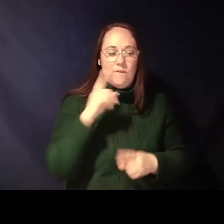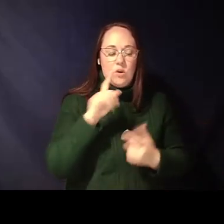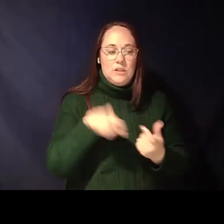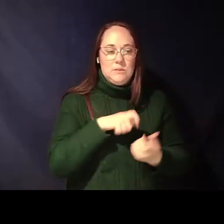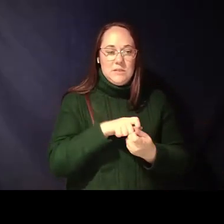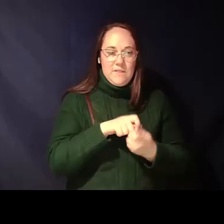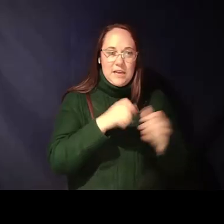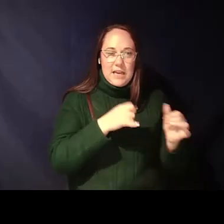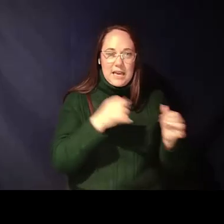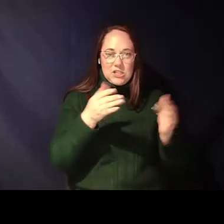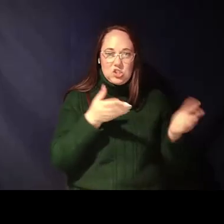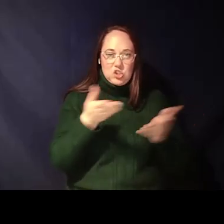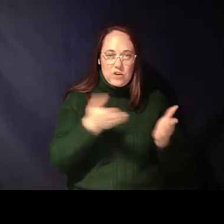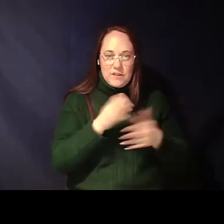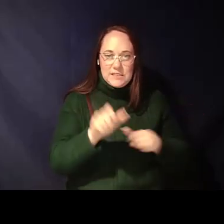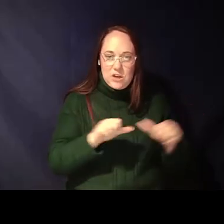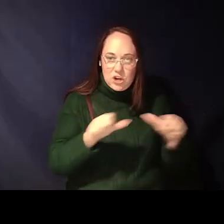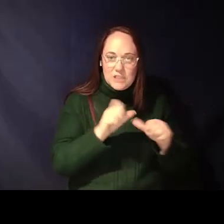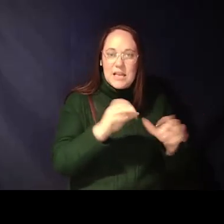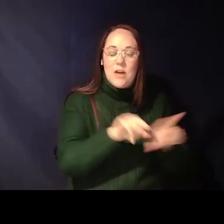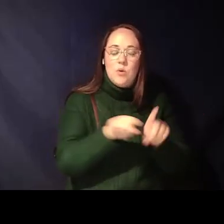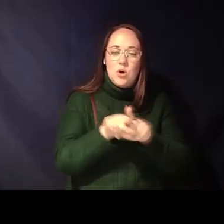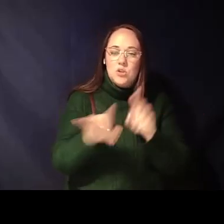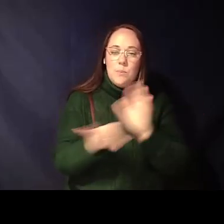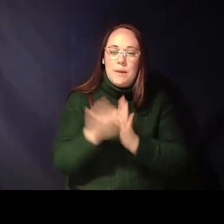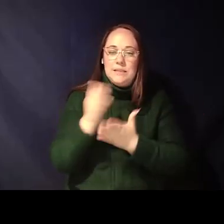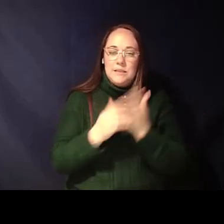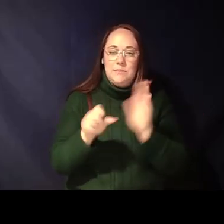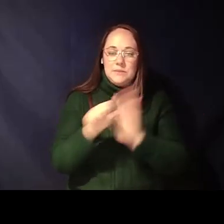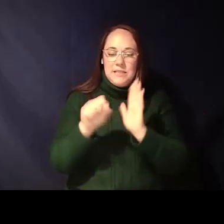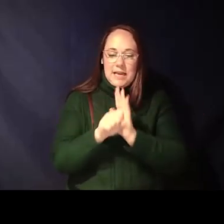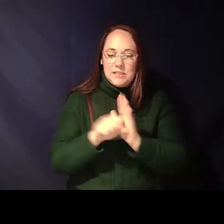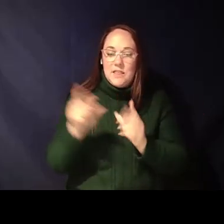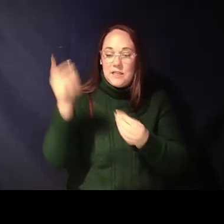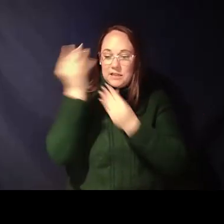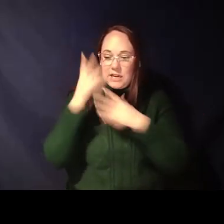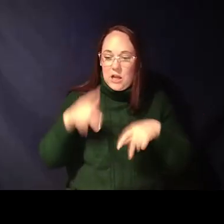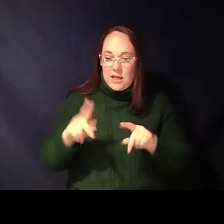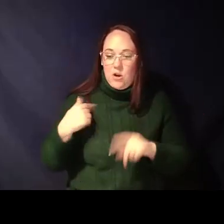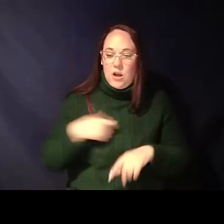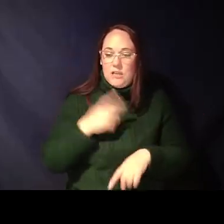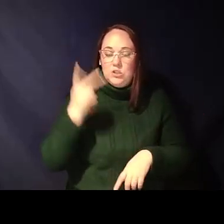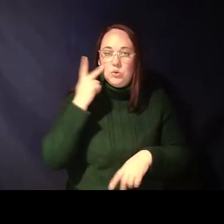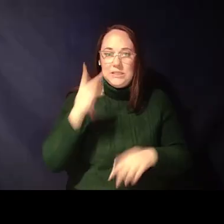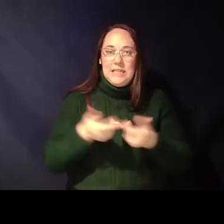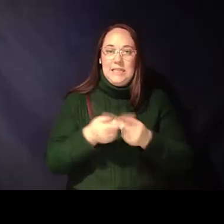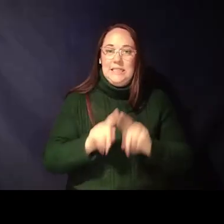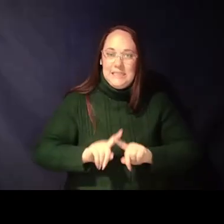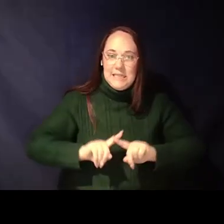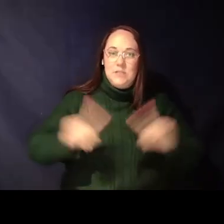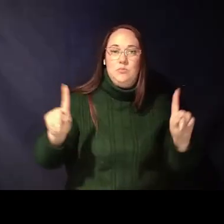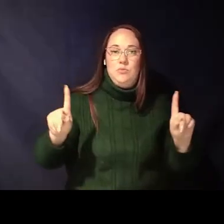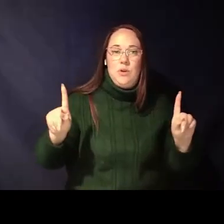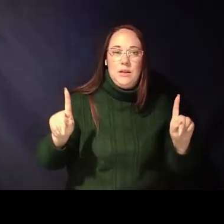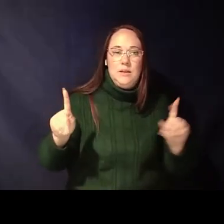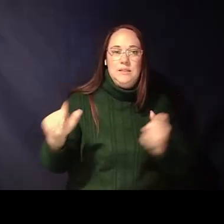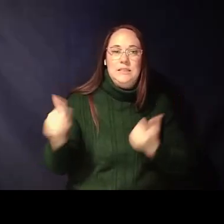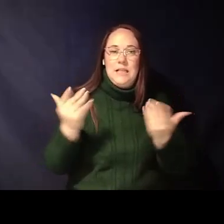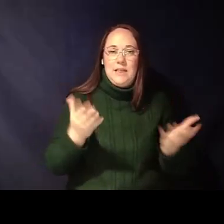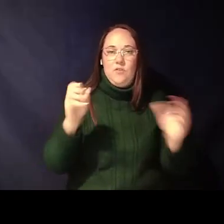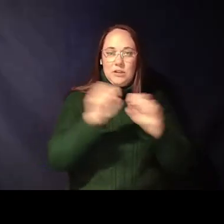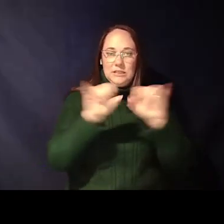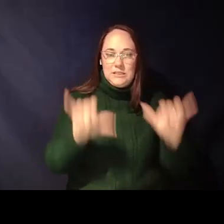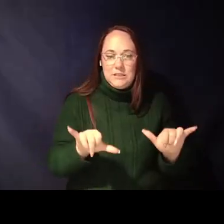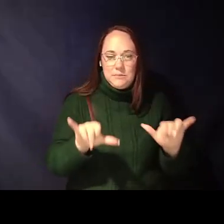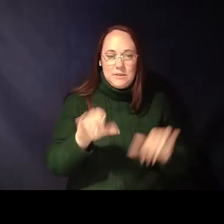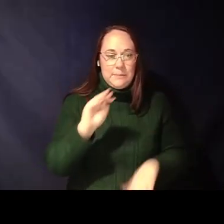areas, as well as we picked a few states where data allowed us to look at disparate delivery systems. Melinda, I don't know if you had anything else